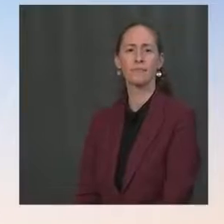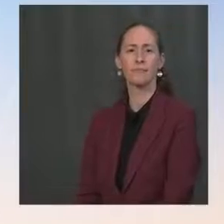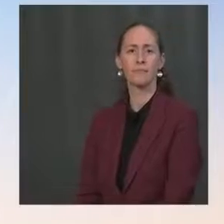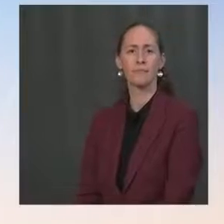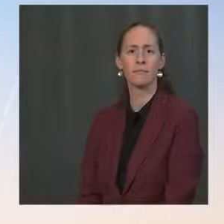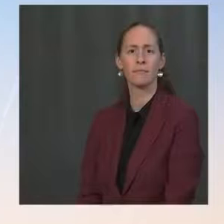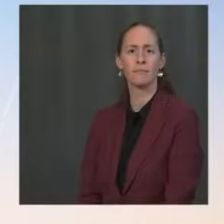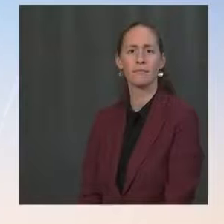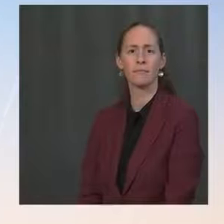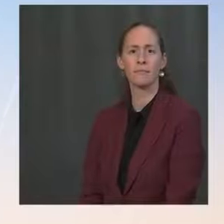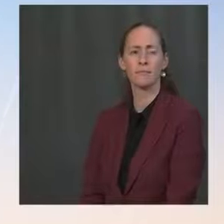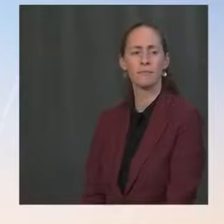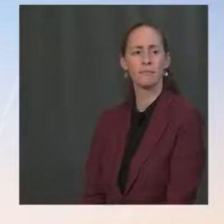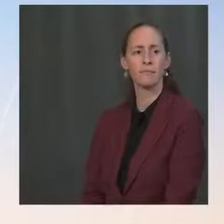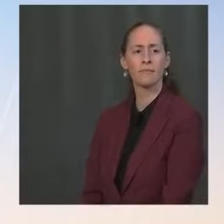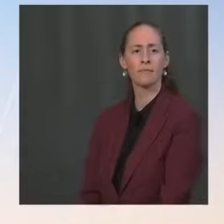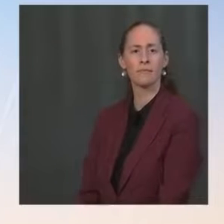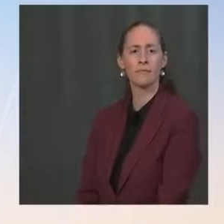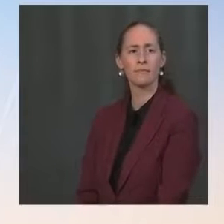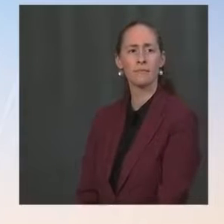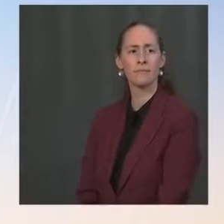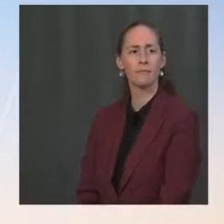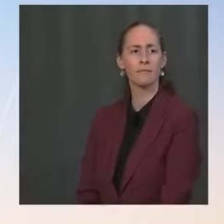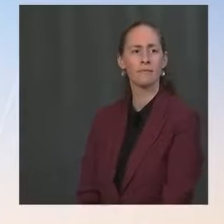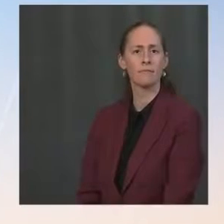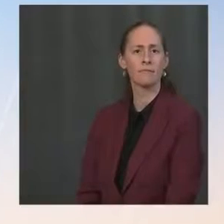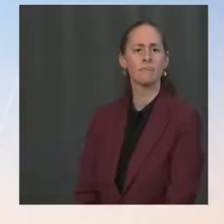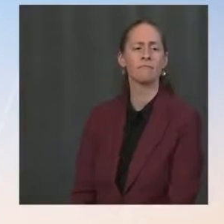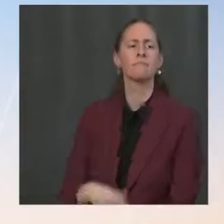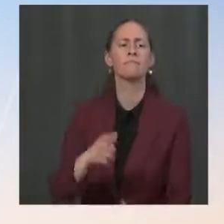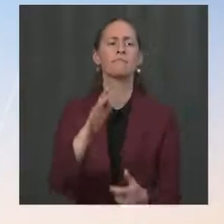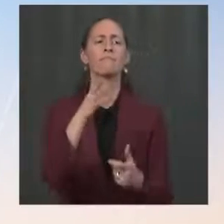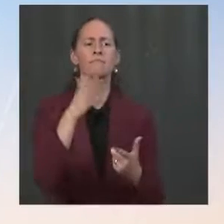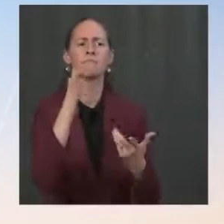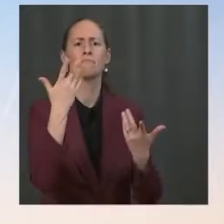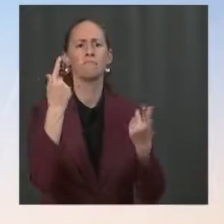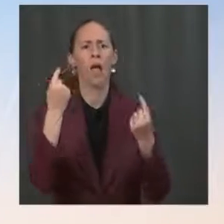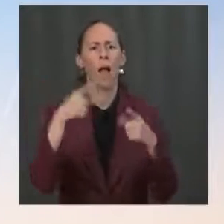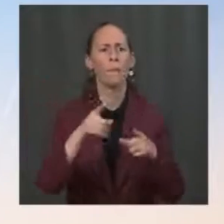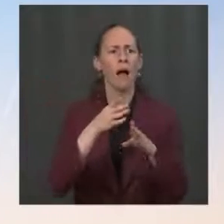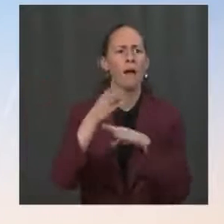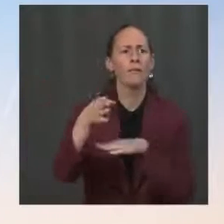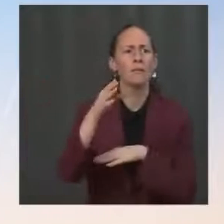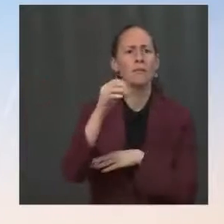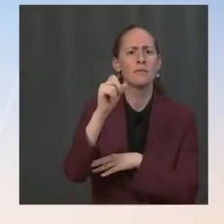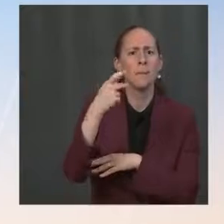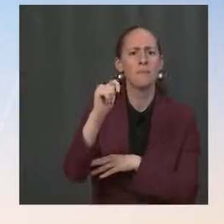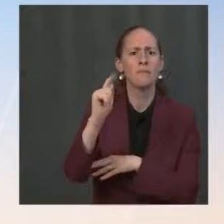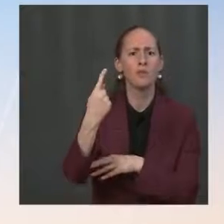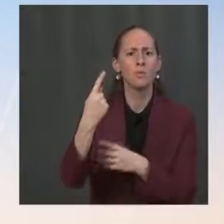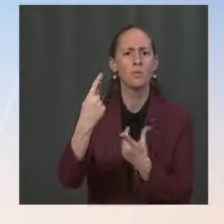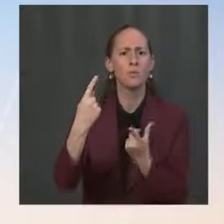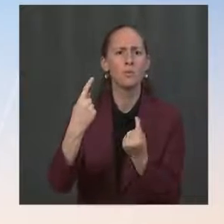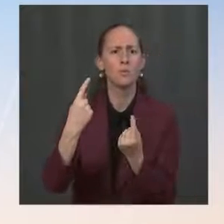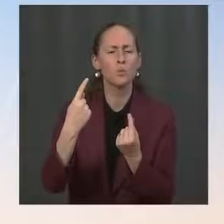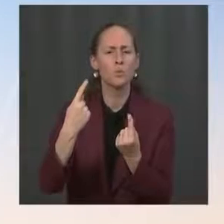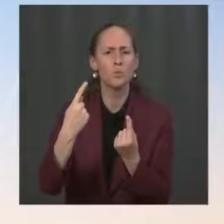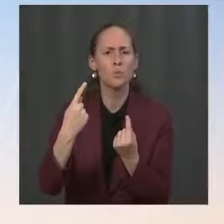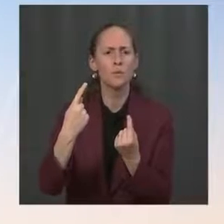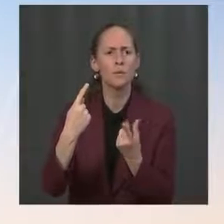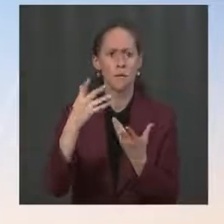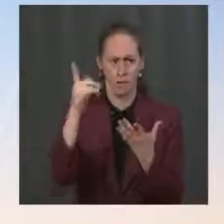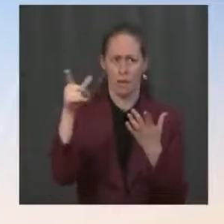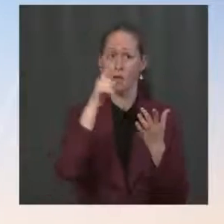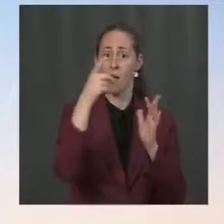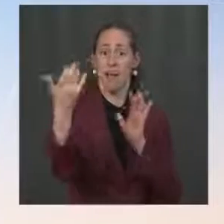September 1st? We have been reaching out, in touch with every single American who has reached out to us and we